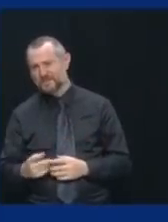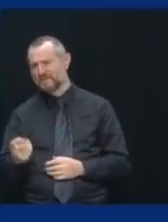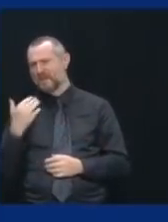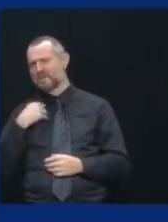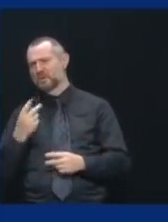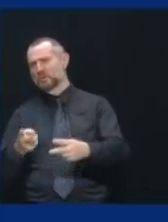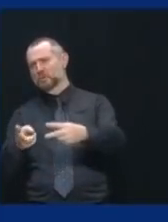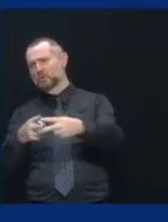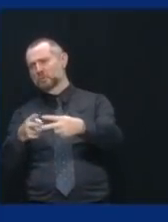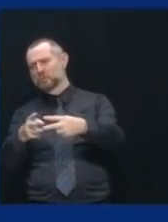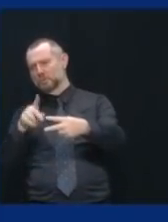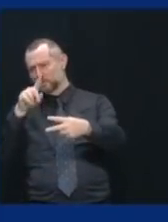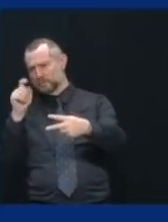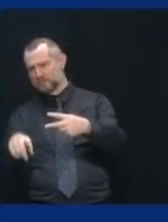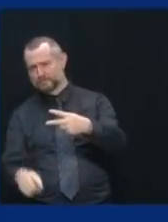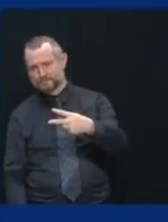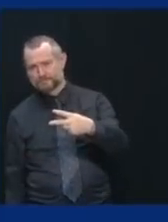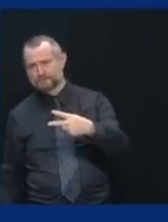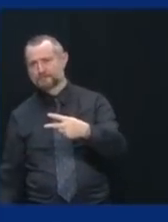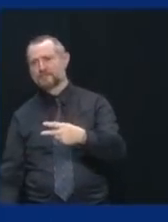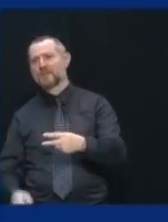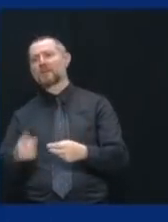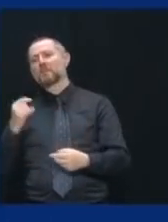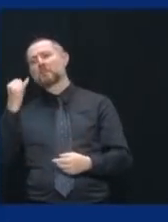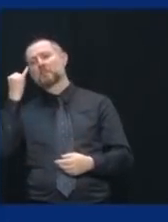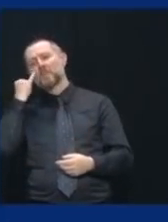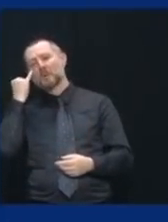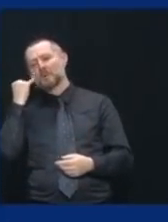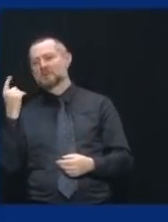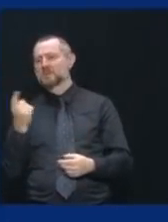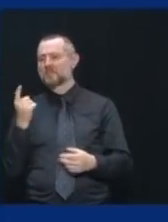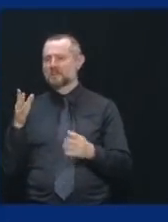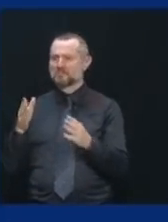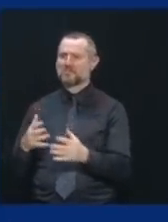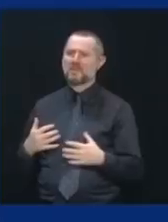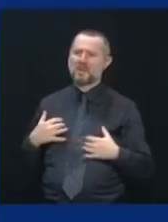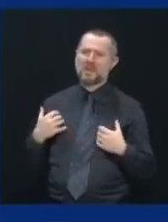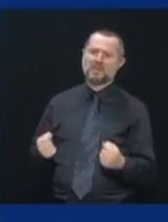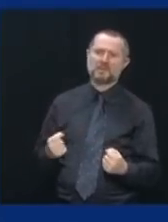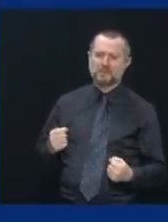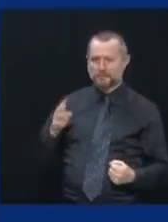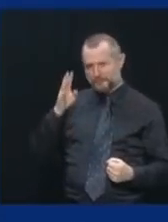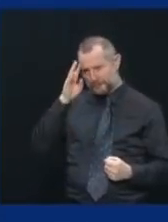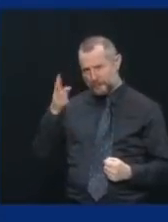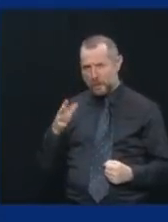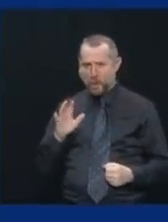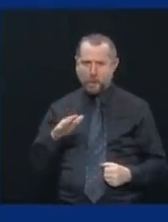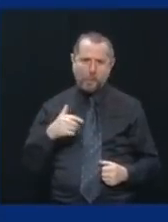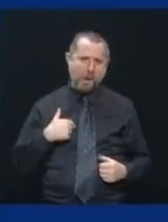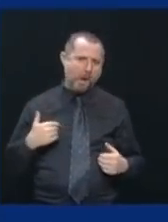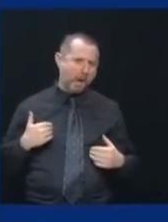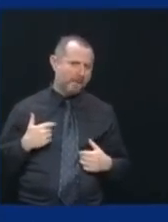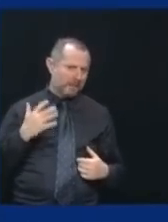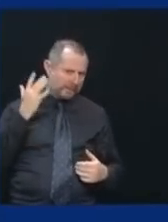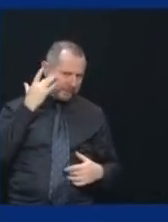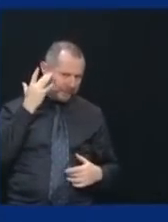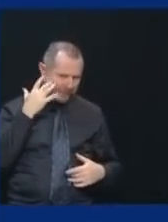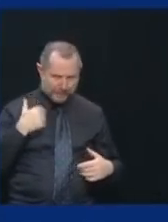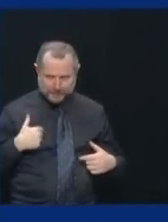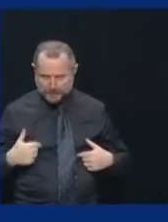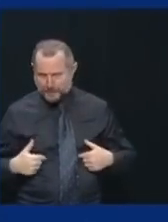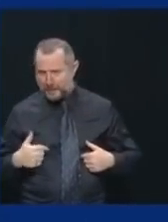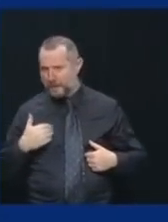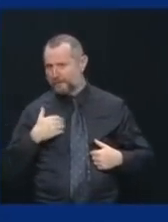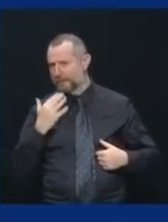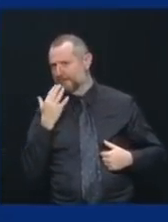questions. First is, if an otherwise healthy individual falsely certifies that they have some underlying condition like diabetes